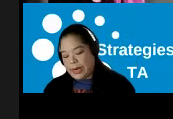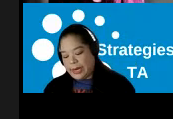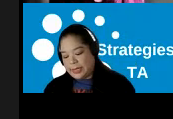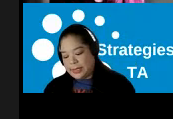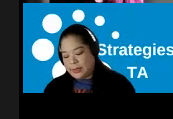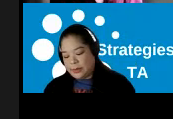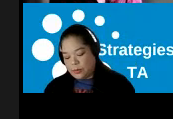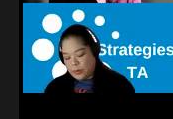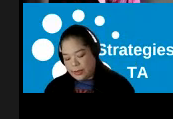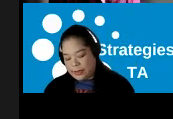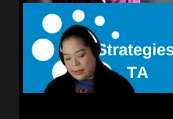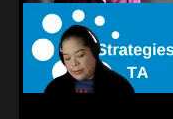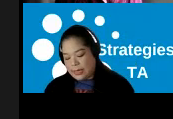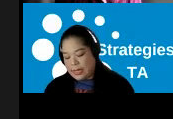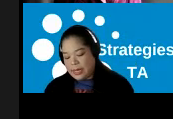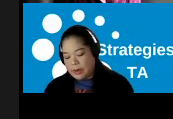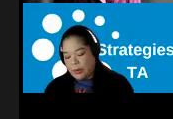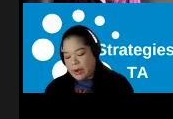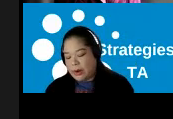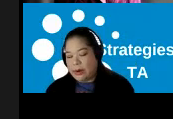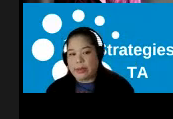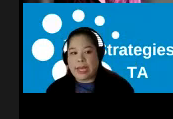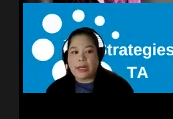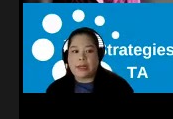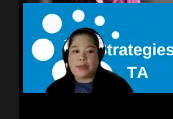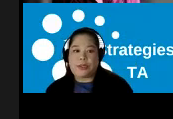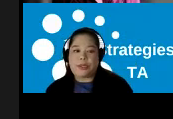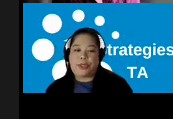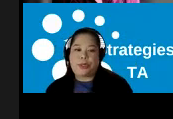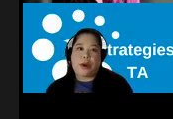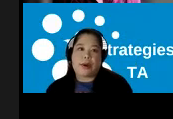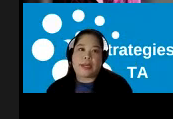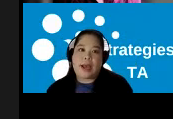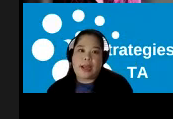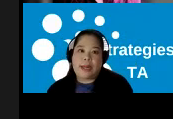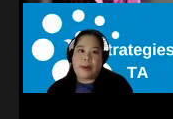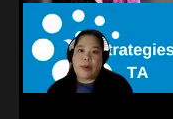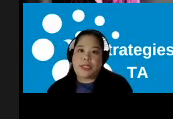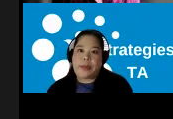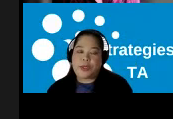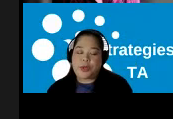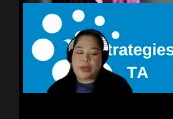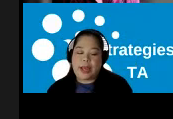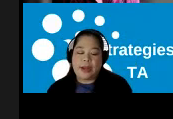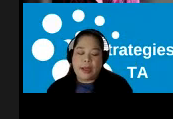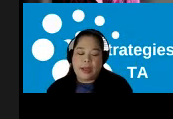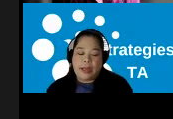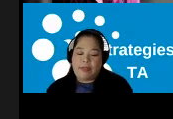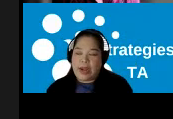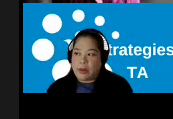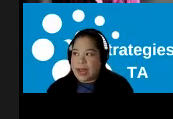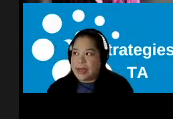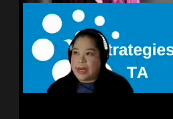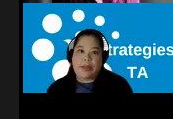All right. Well, I think that we are getting close to our time, but I wanted to make sure that